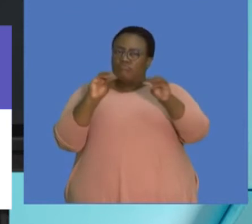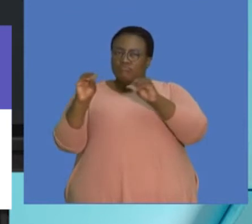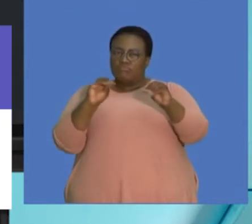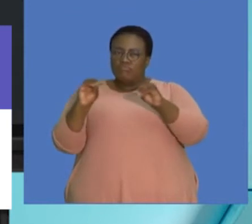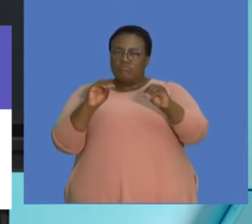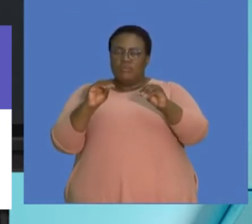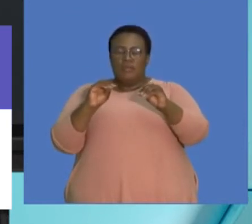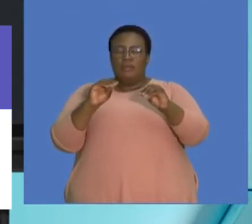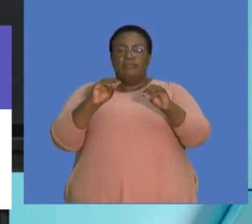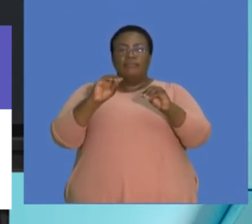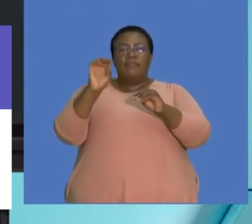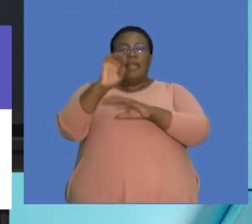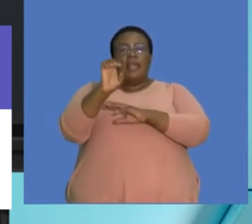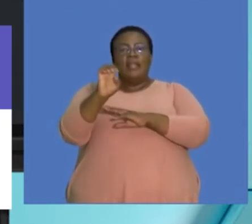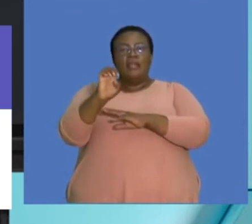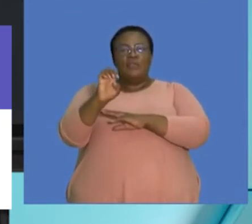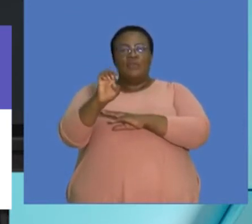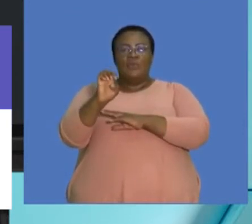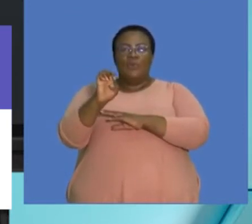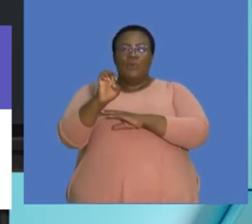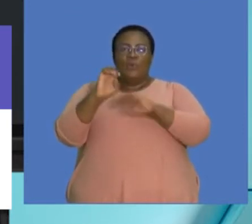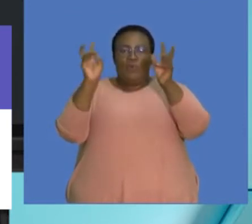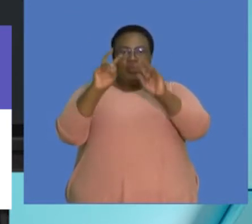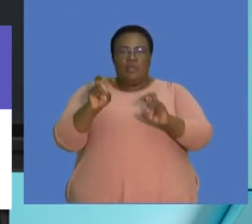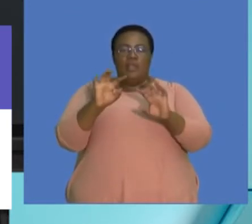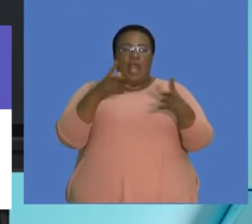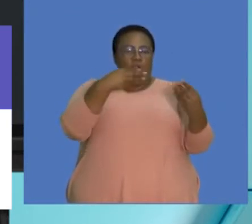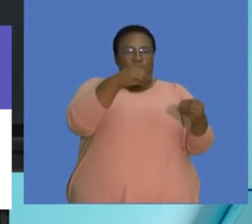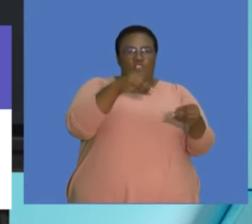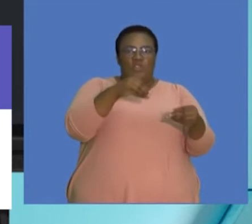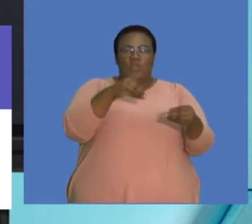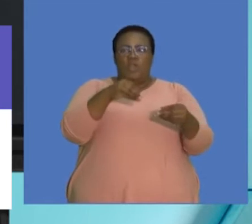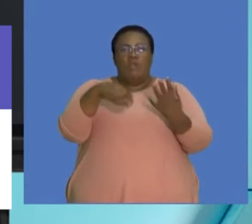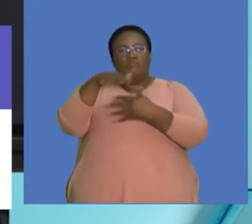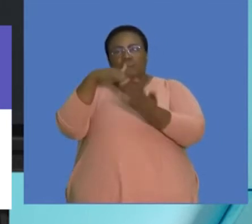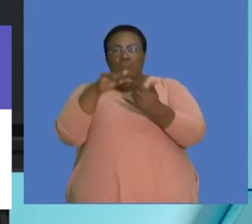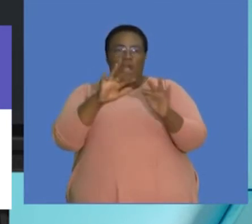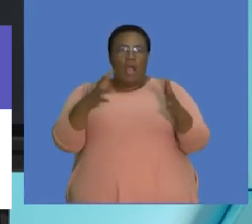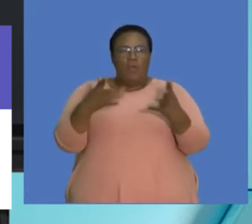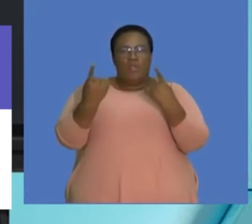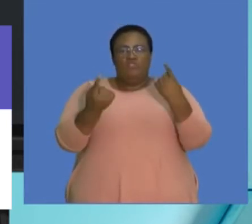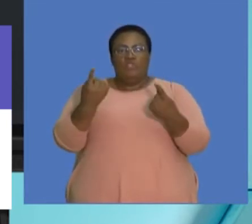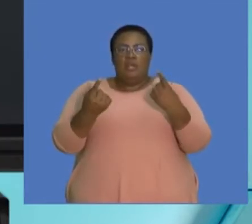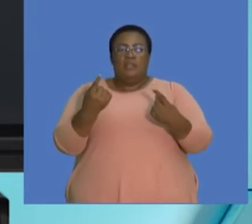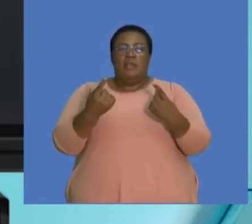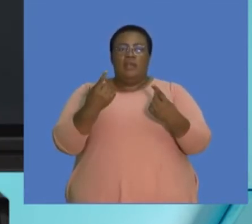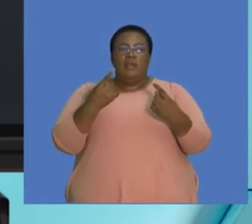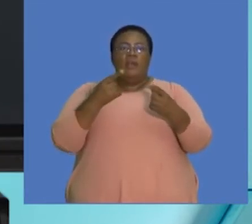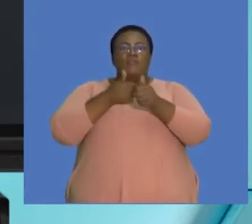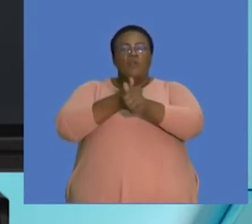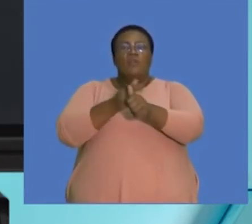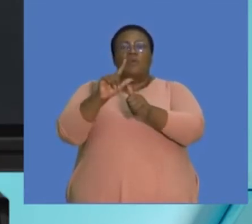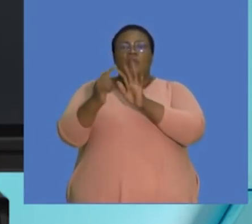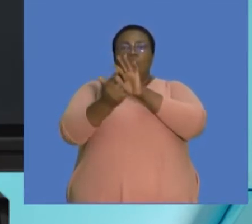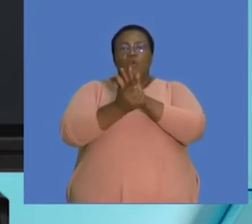and how charged materials actually interact with each other in space in terms of the law of conservation of charge.